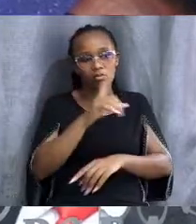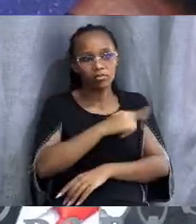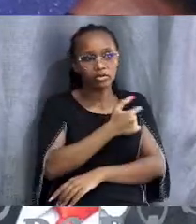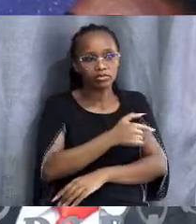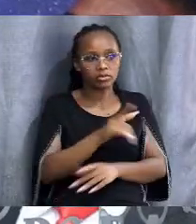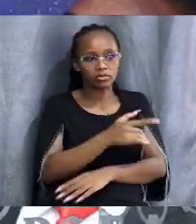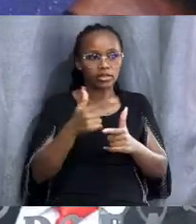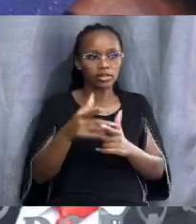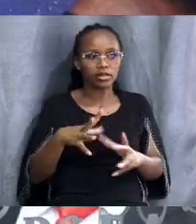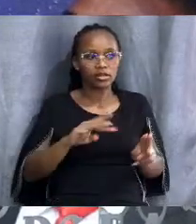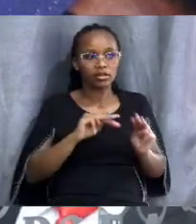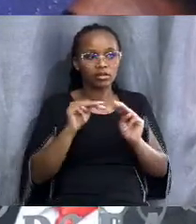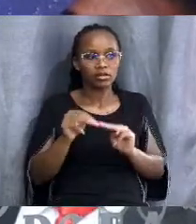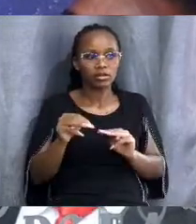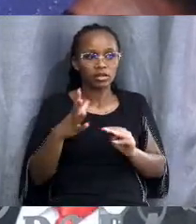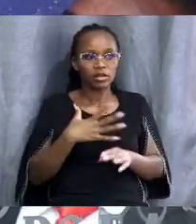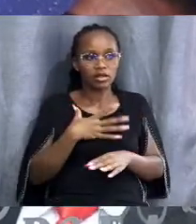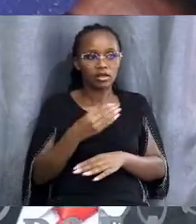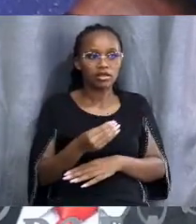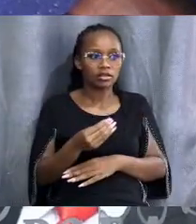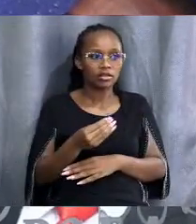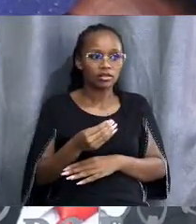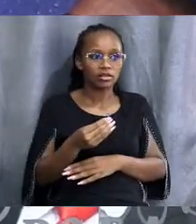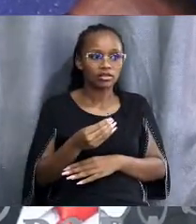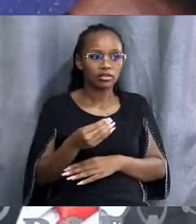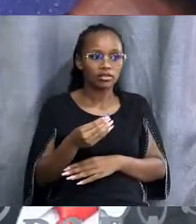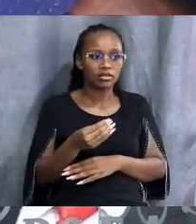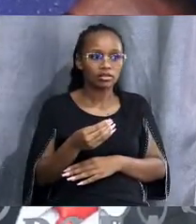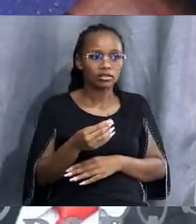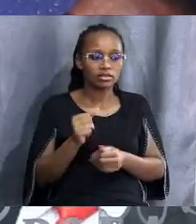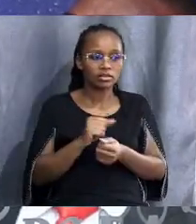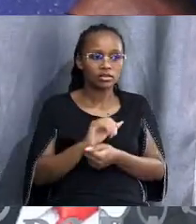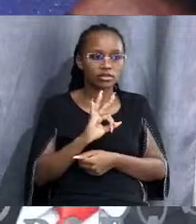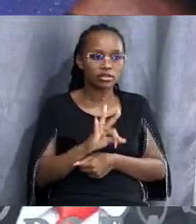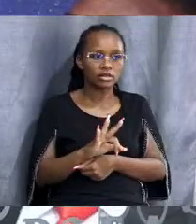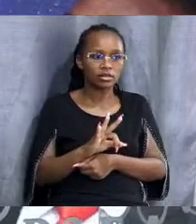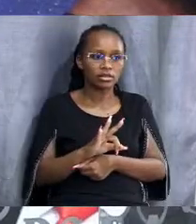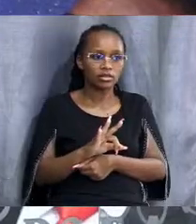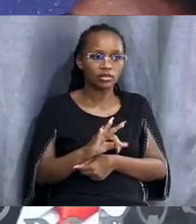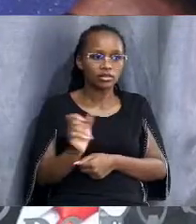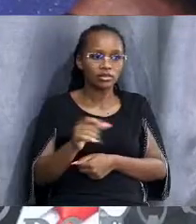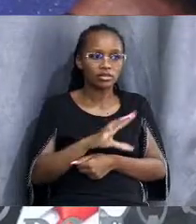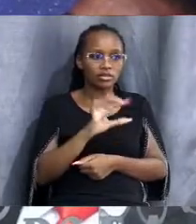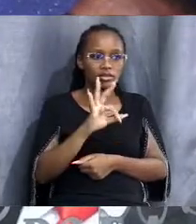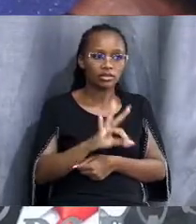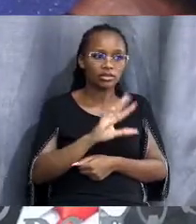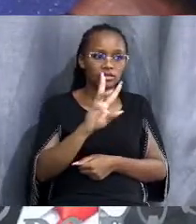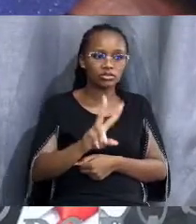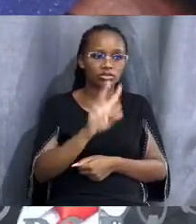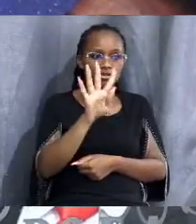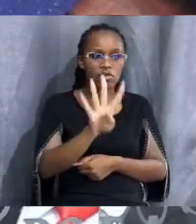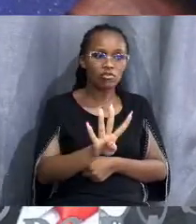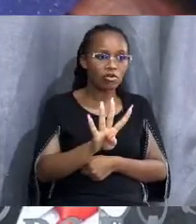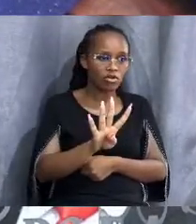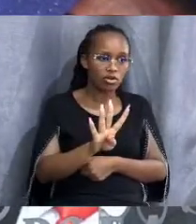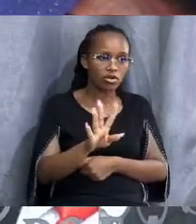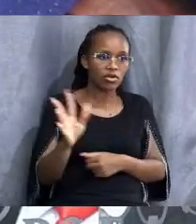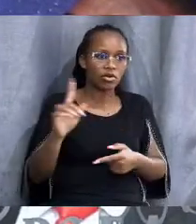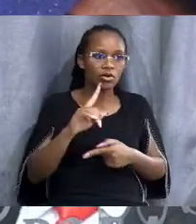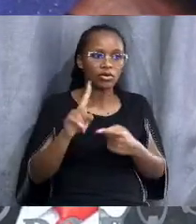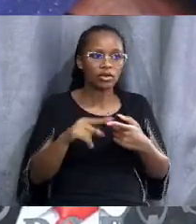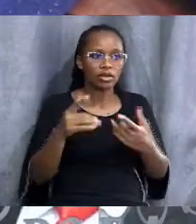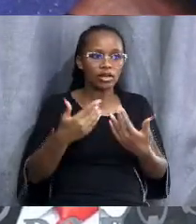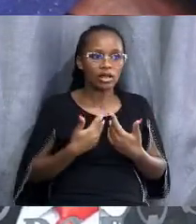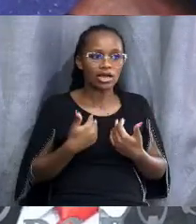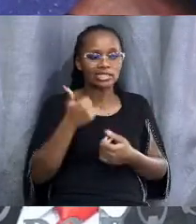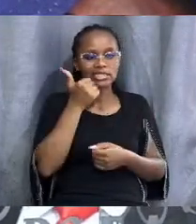he was taken from home and had good health until date 13, the third month, 2024, when he